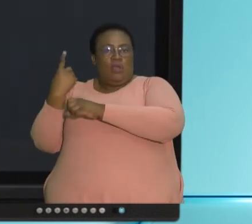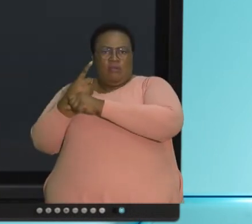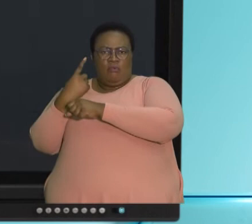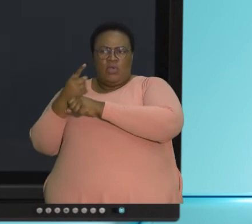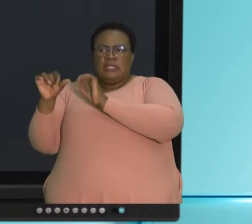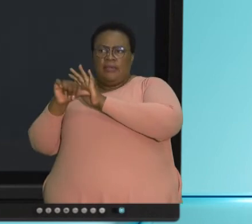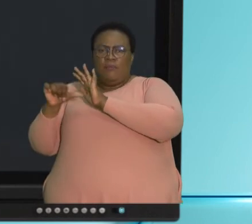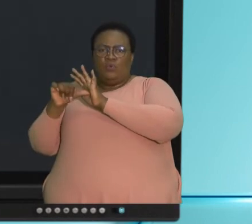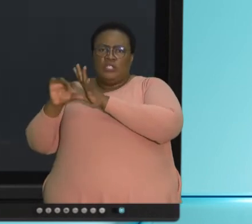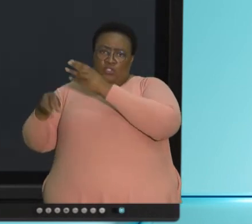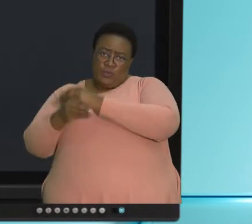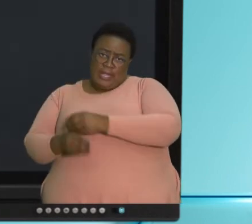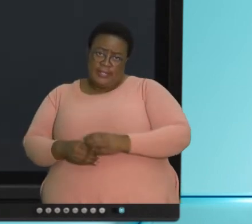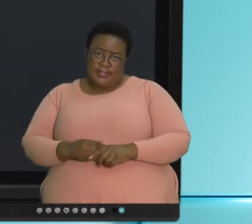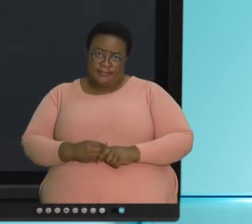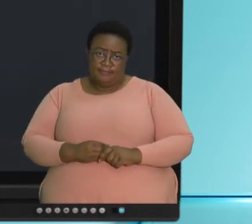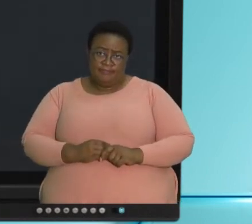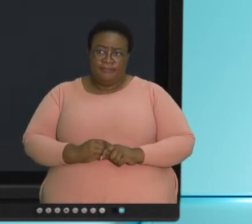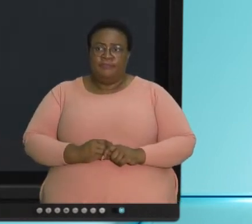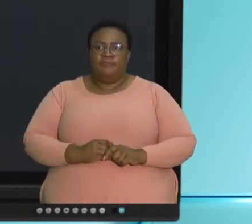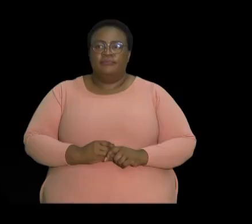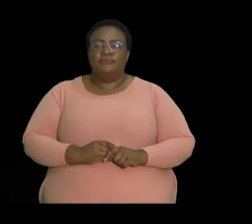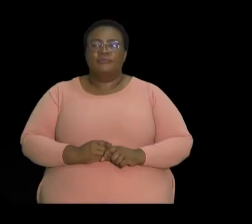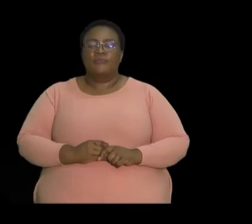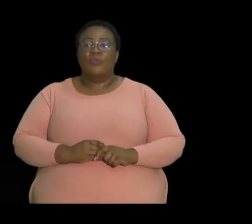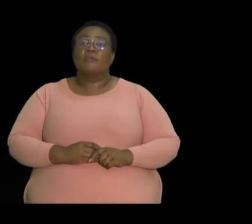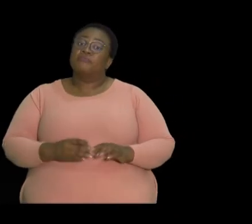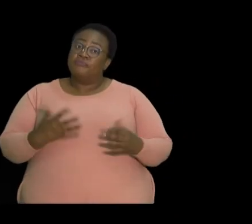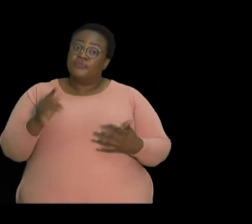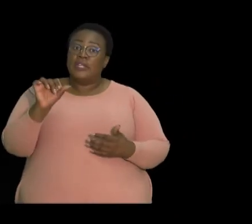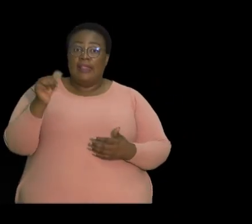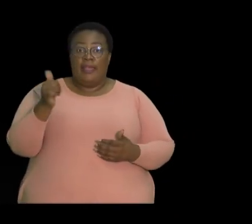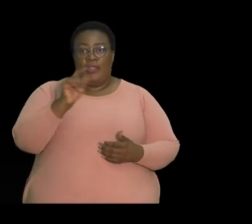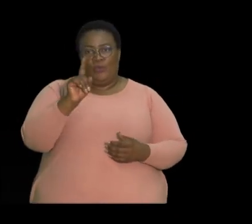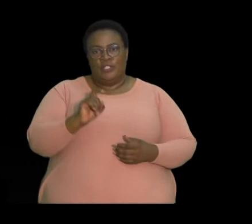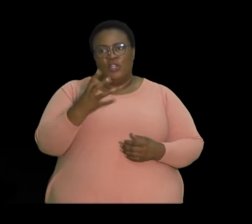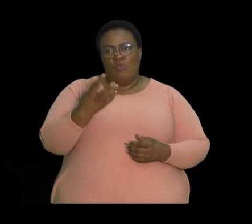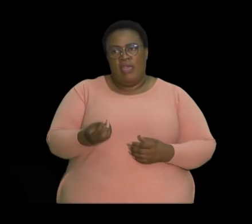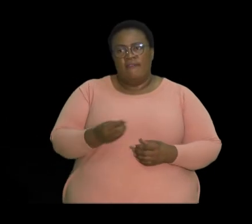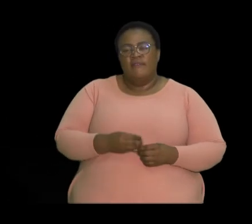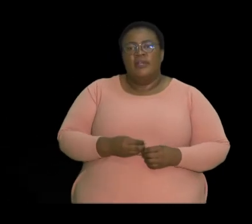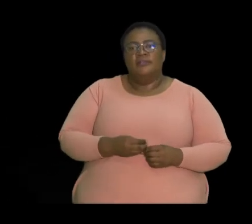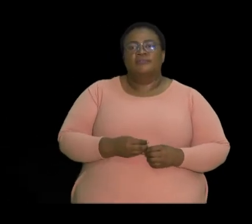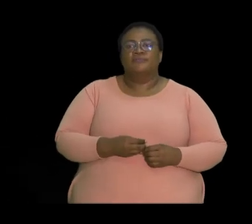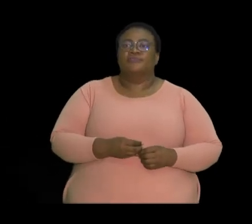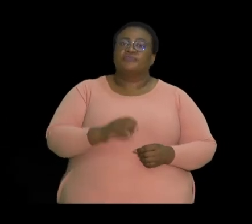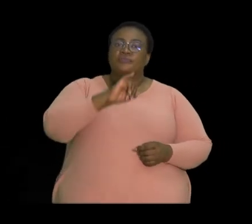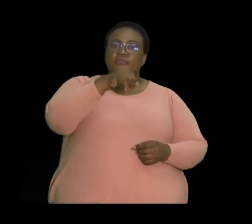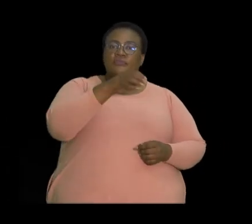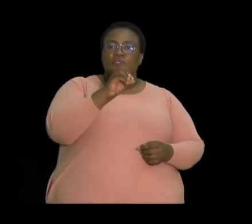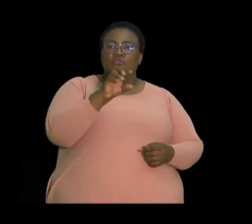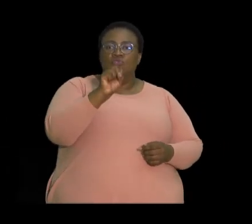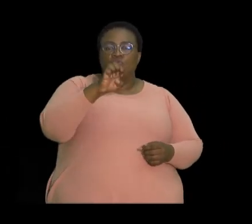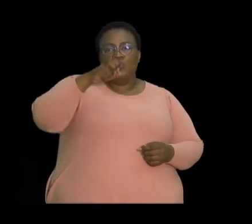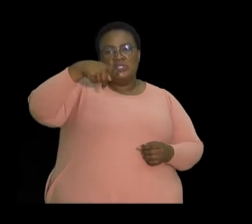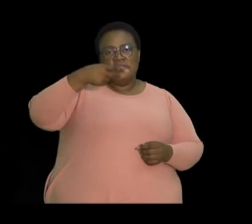to include. Please do think about those. Now, another question, we have Prajay here,